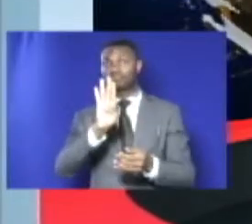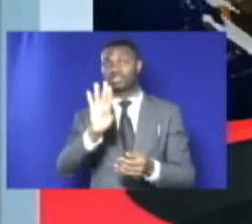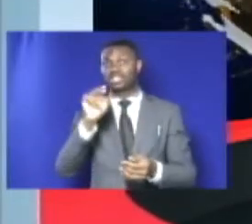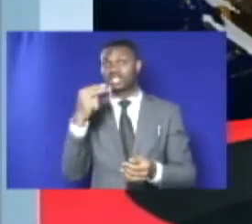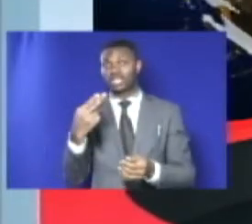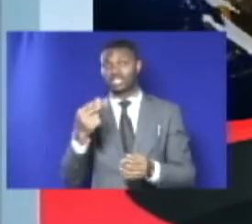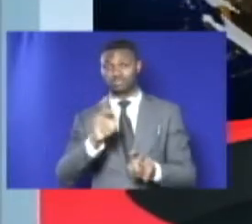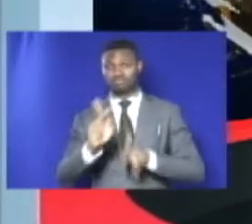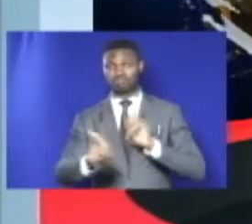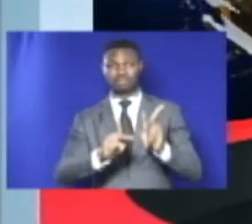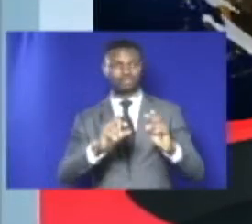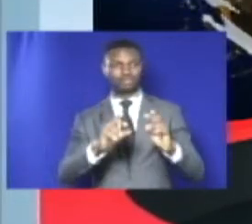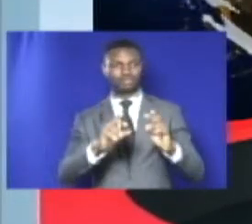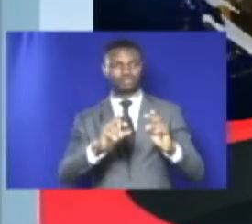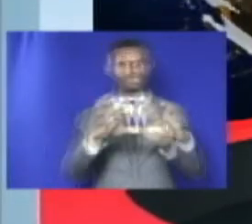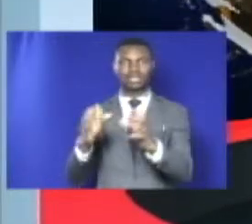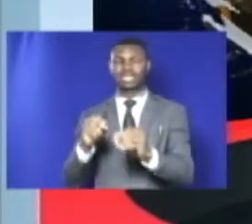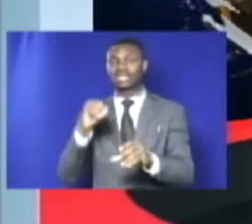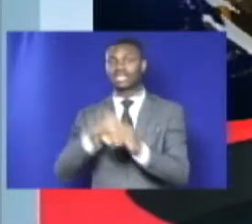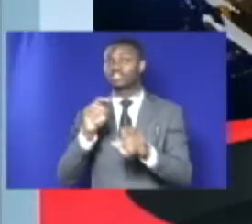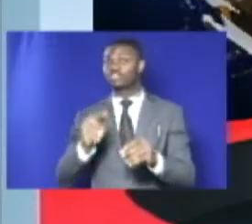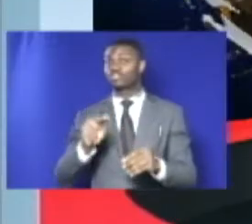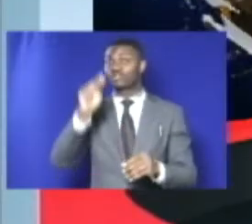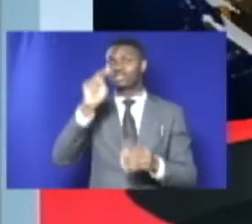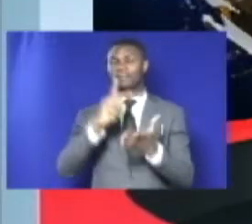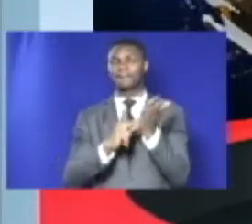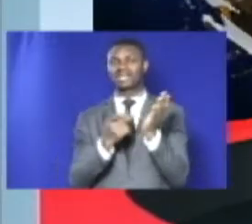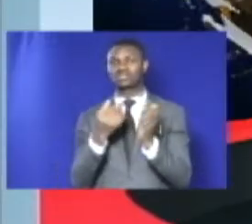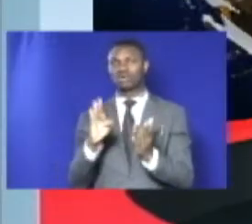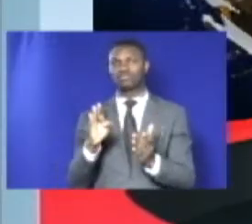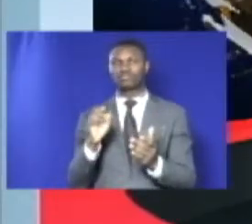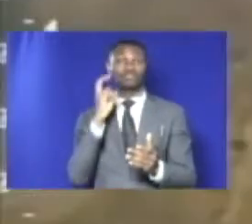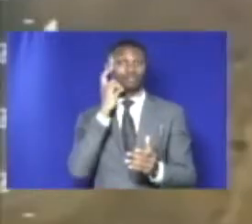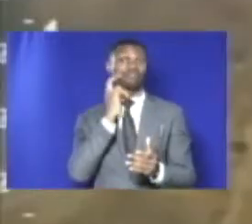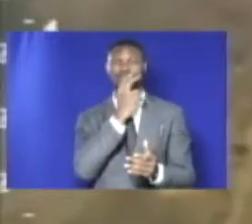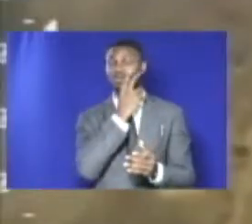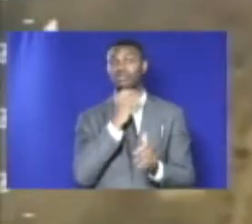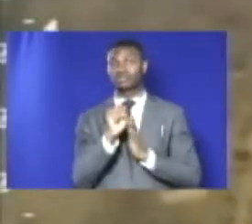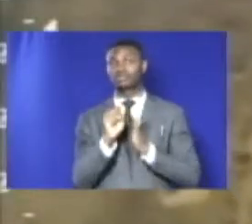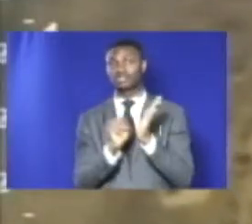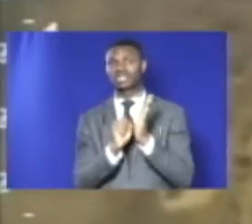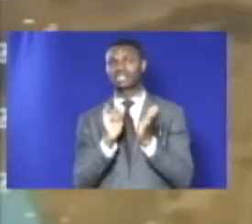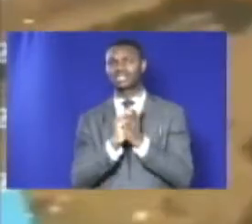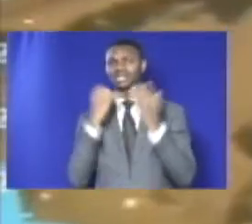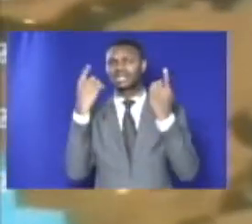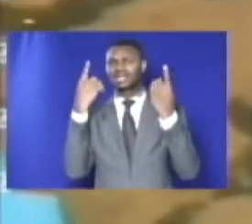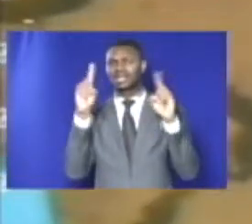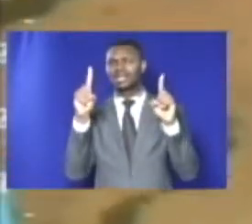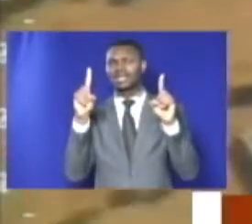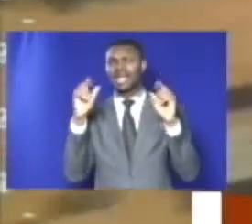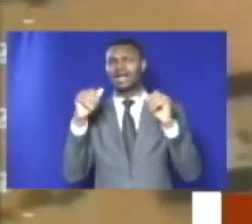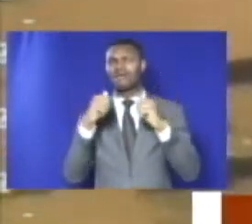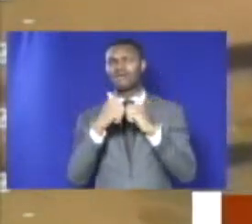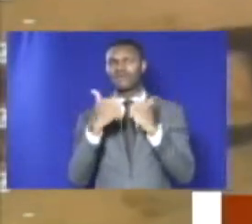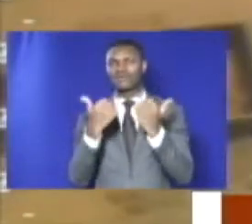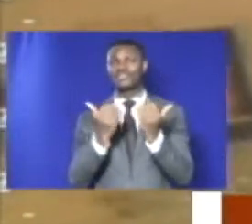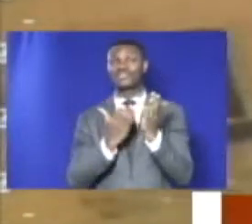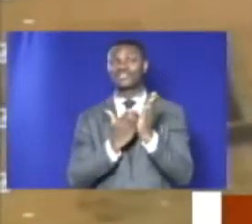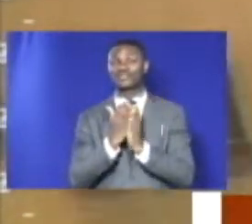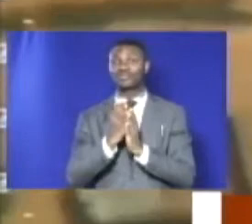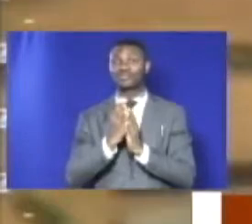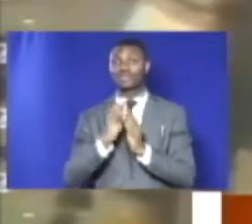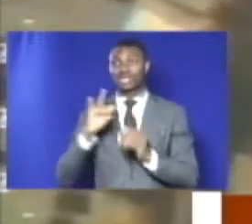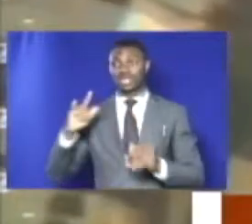Woshel in northern part of Borno State. This was achieved through airstrikes executed on the 27th of